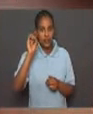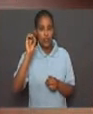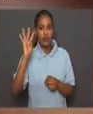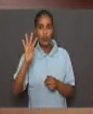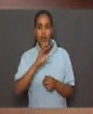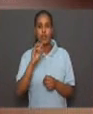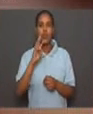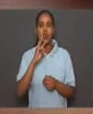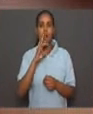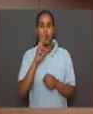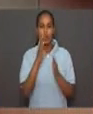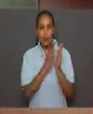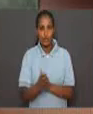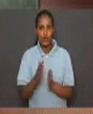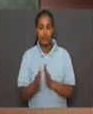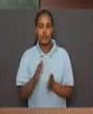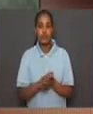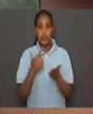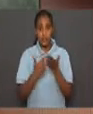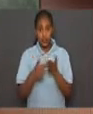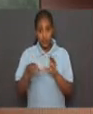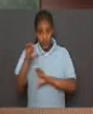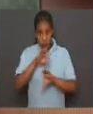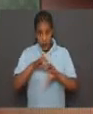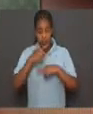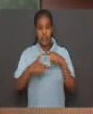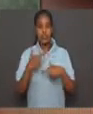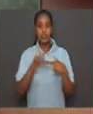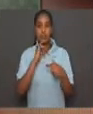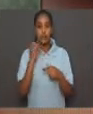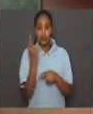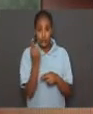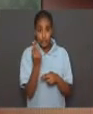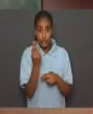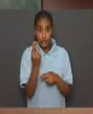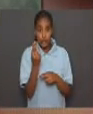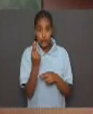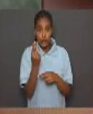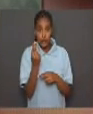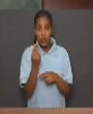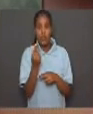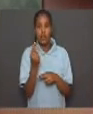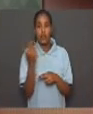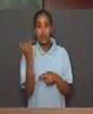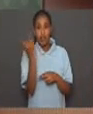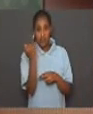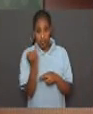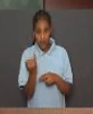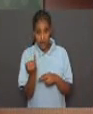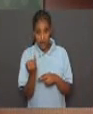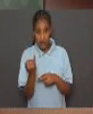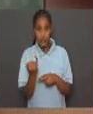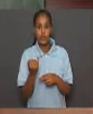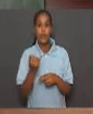water are produced. This chemical reaction is used in the art of glass